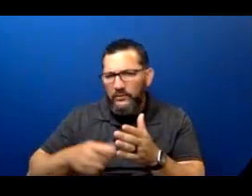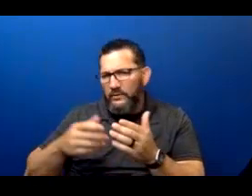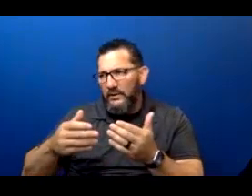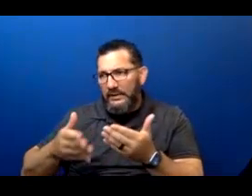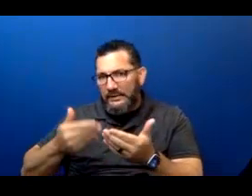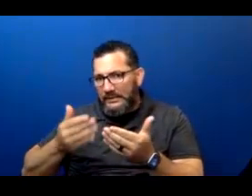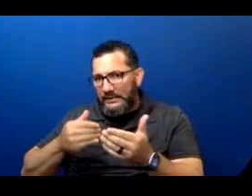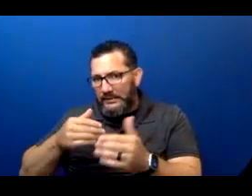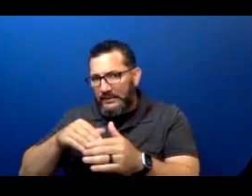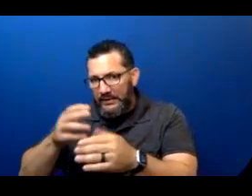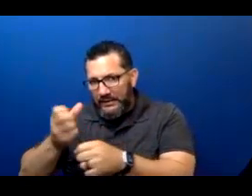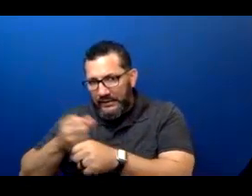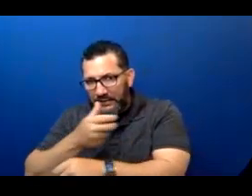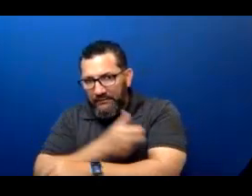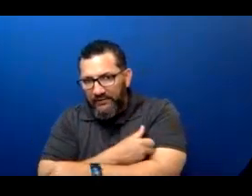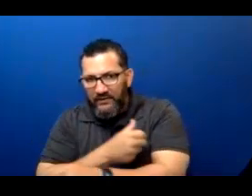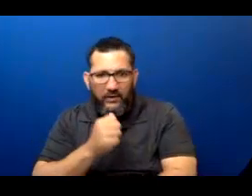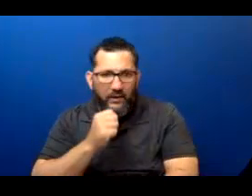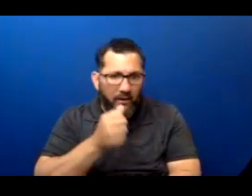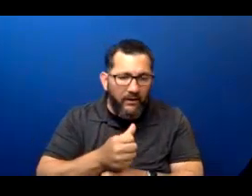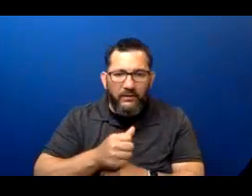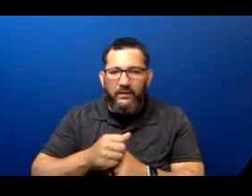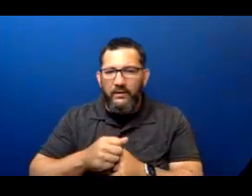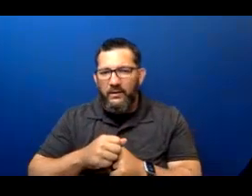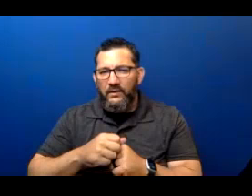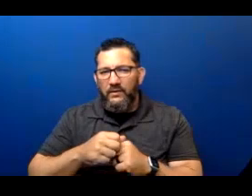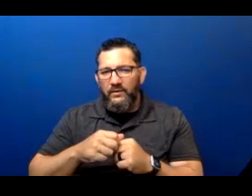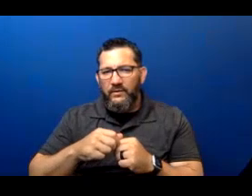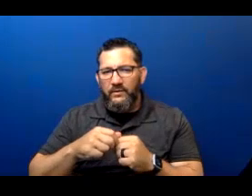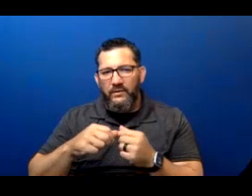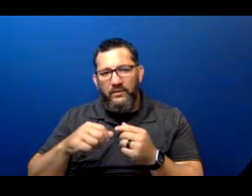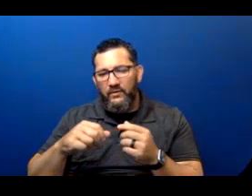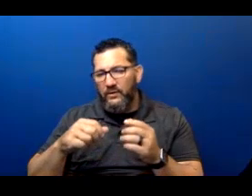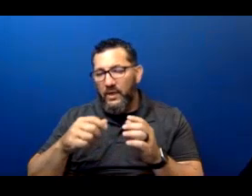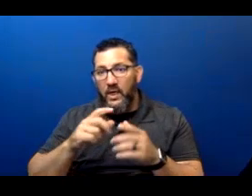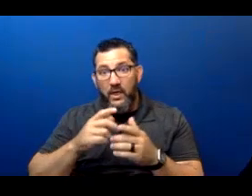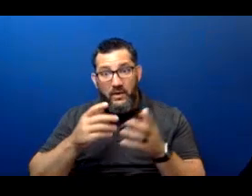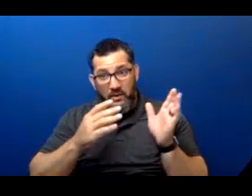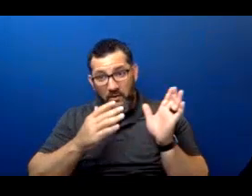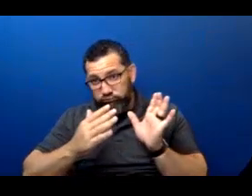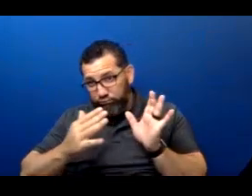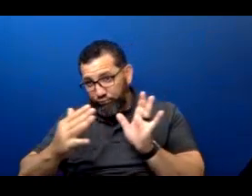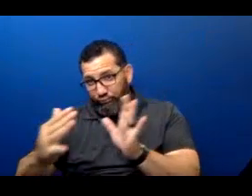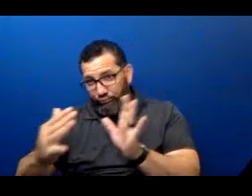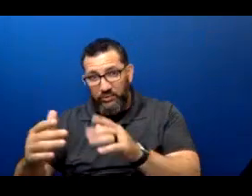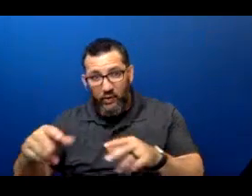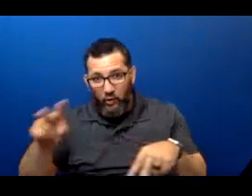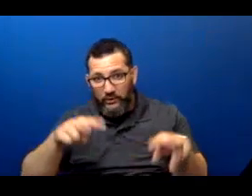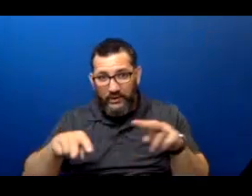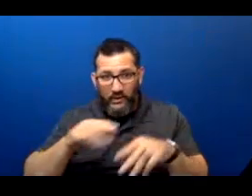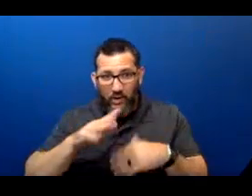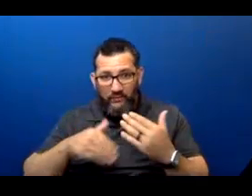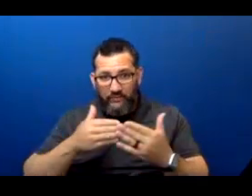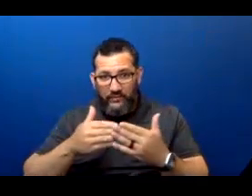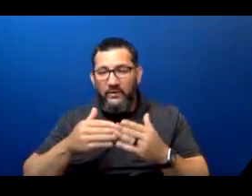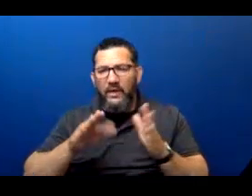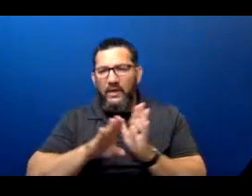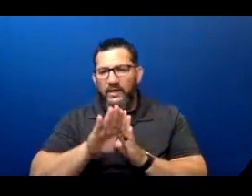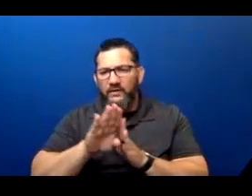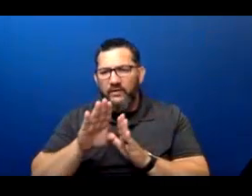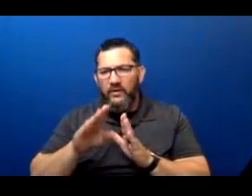And, after, reviewing all these 3 data points, I guess, I developed a series